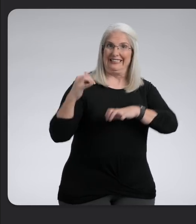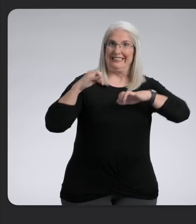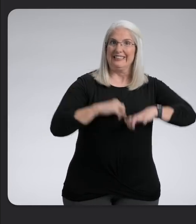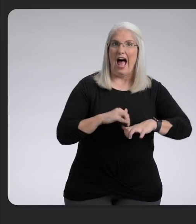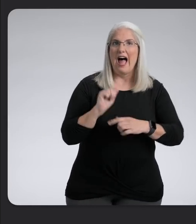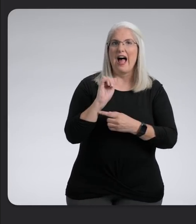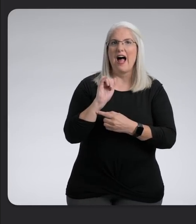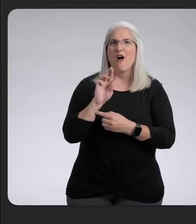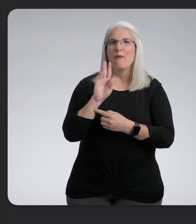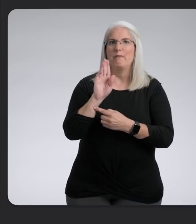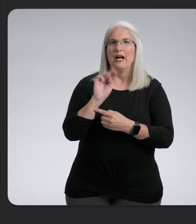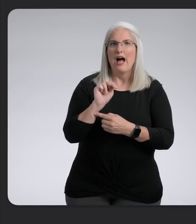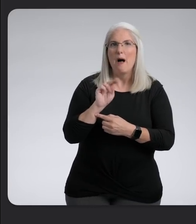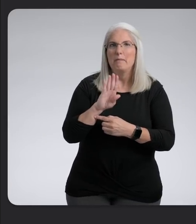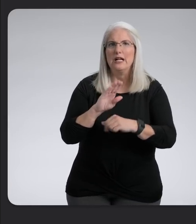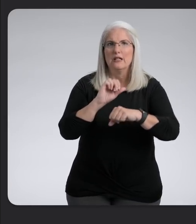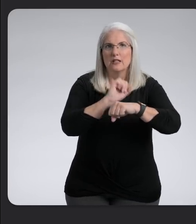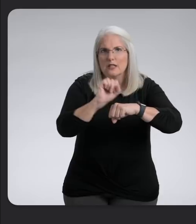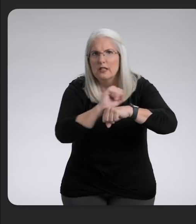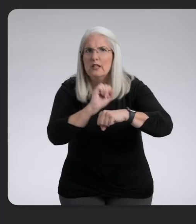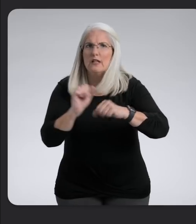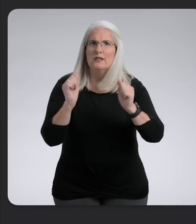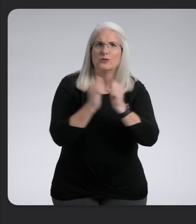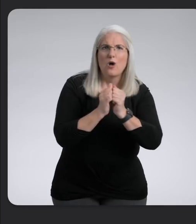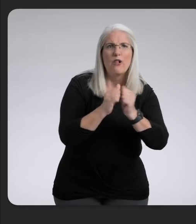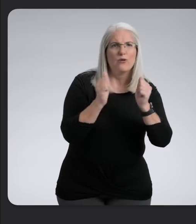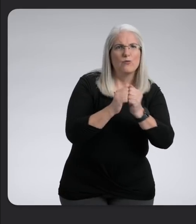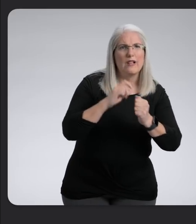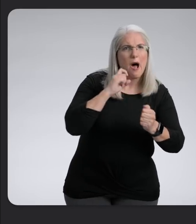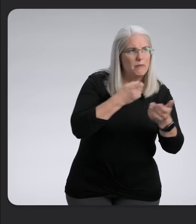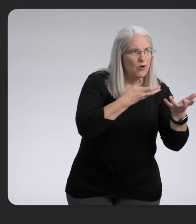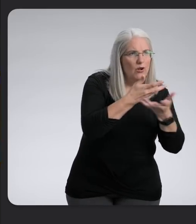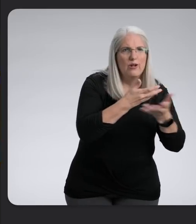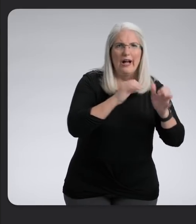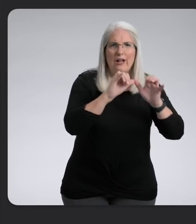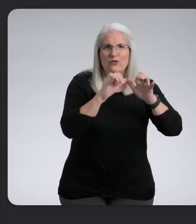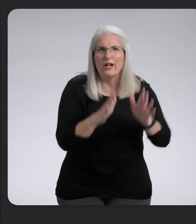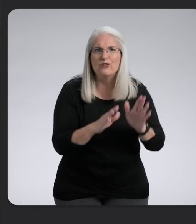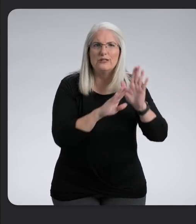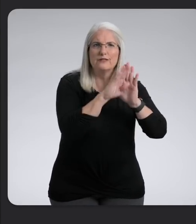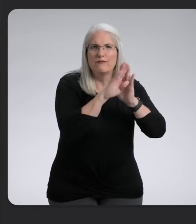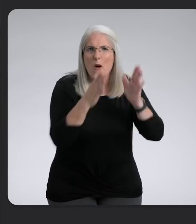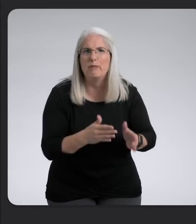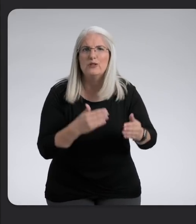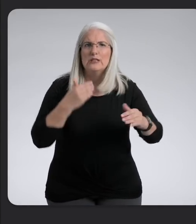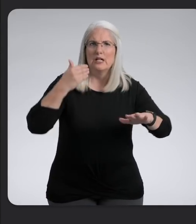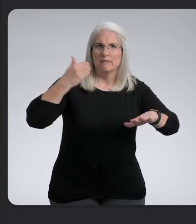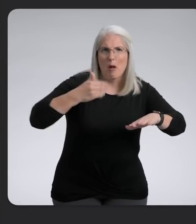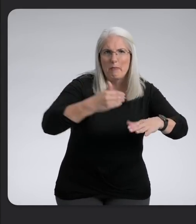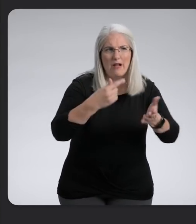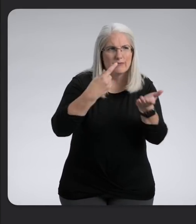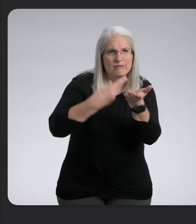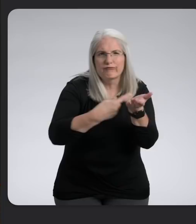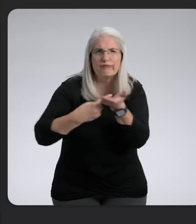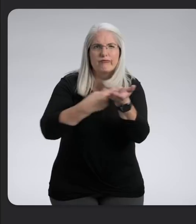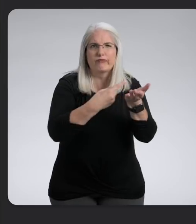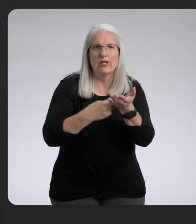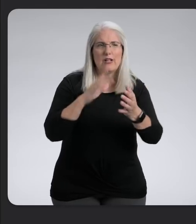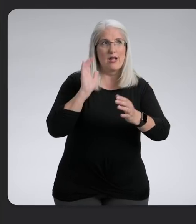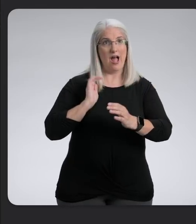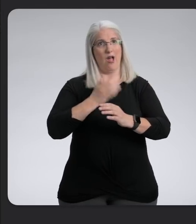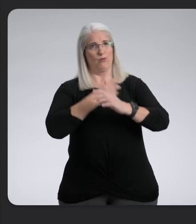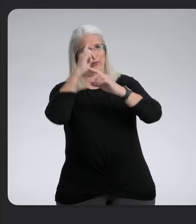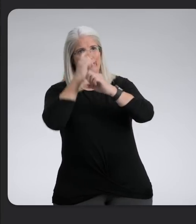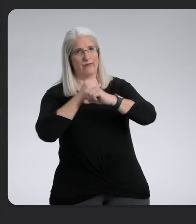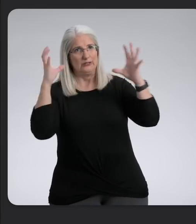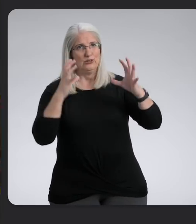by side coding with our iOS developers. And then every couple hours, we would talk about their vision and the tools they could leverage. We'd go to